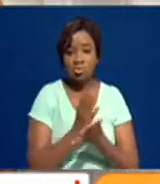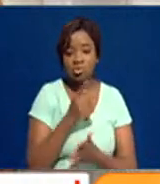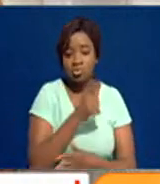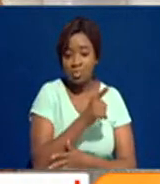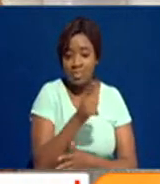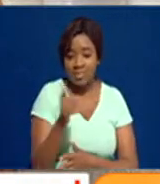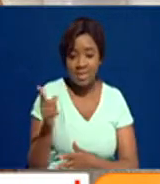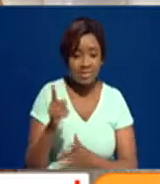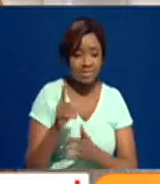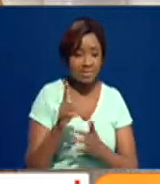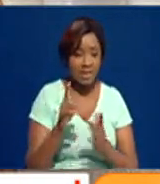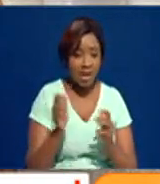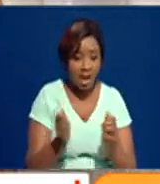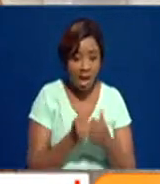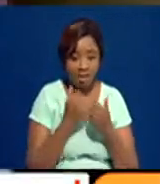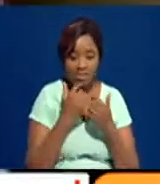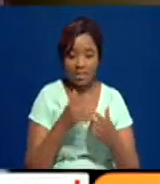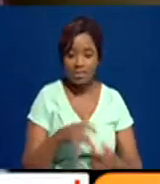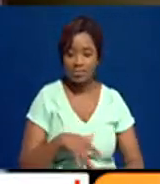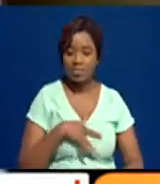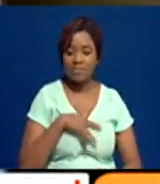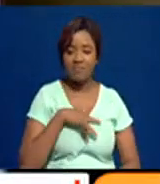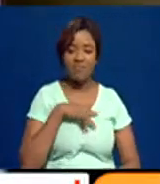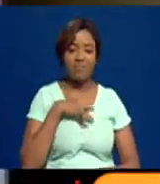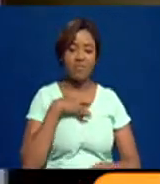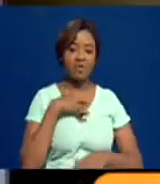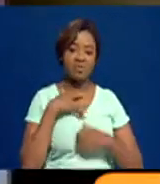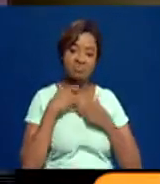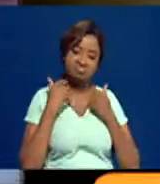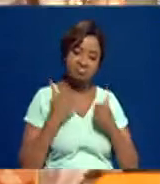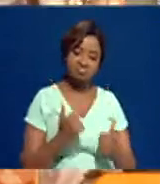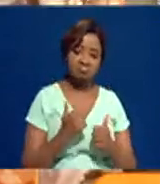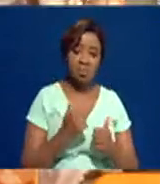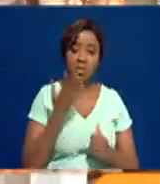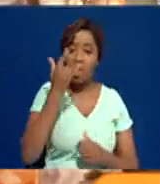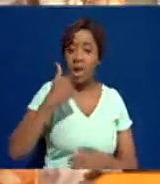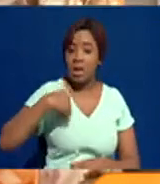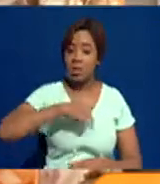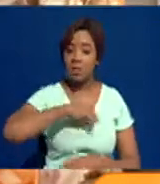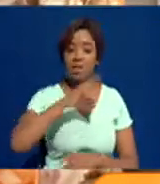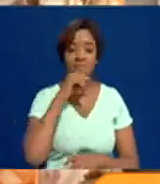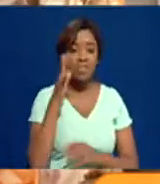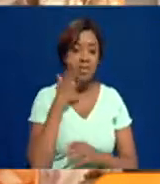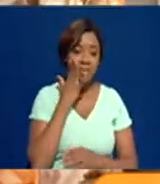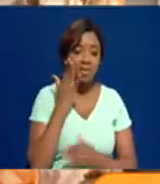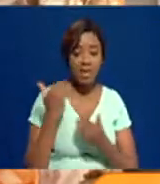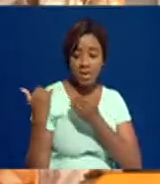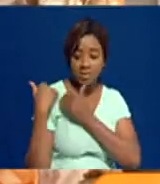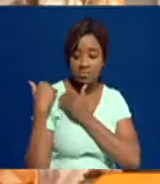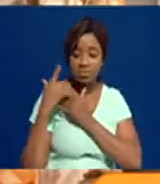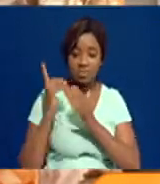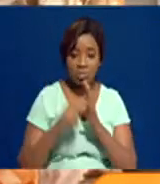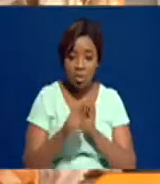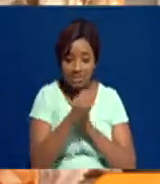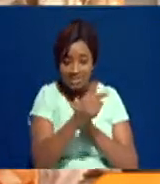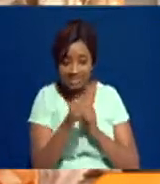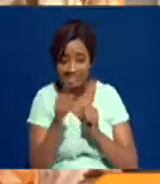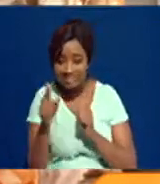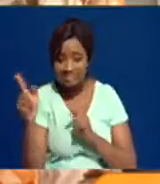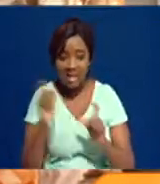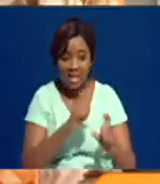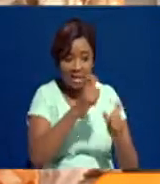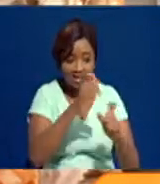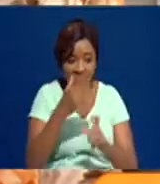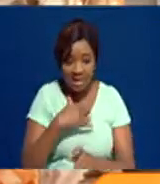a new season in our life. Ours as parents is to nurture the talents and the